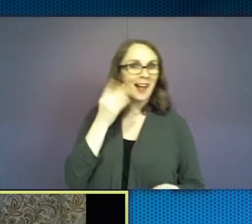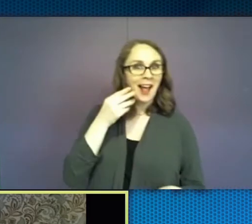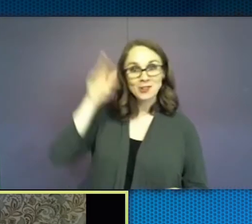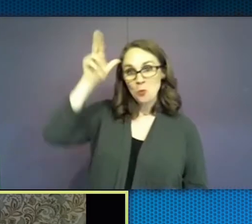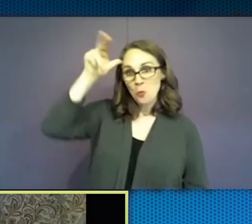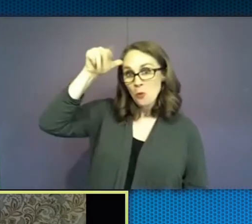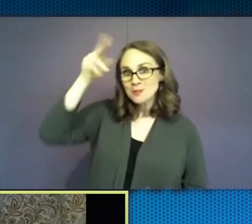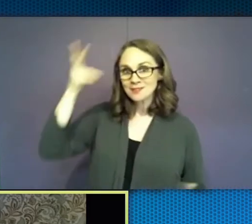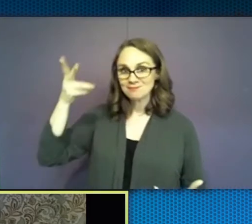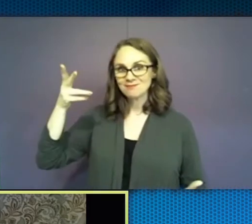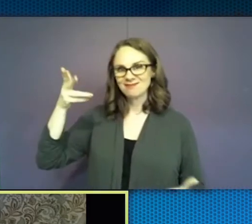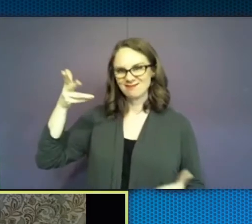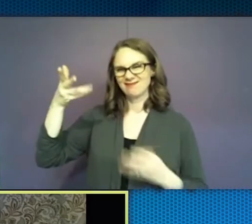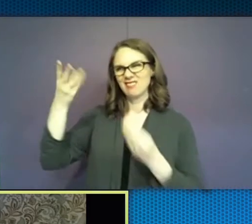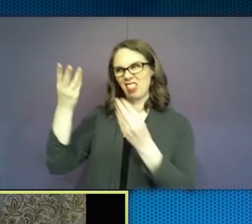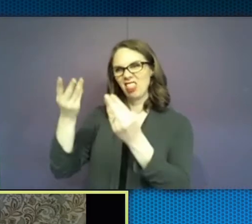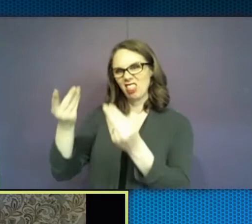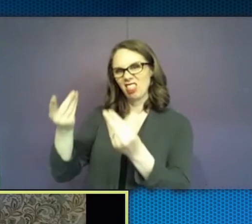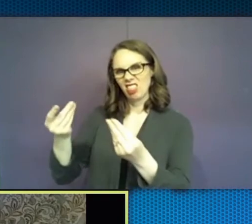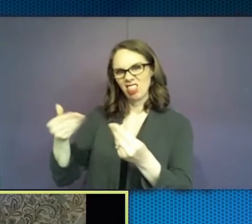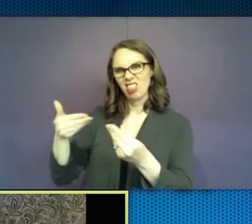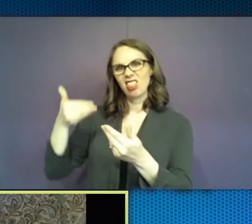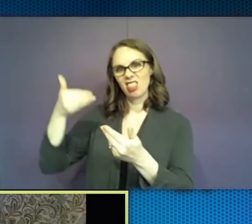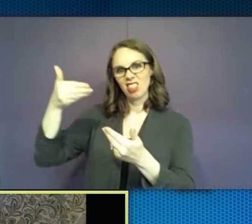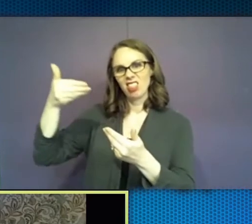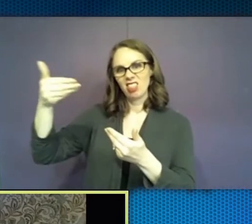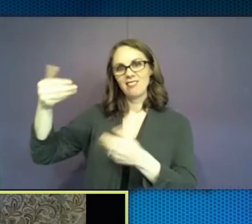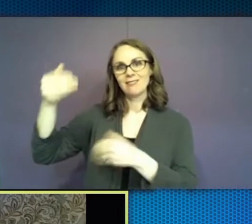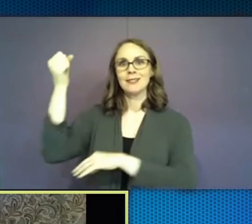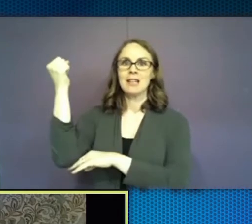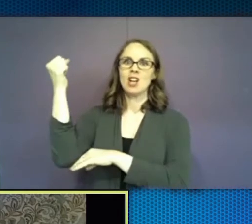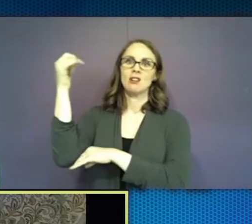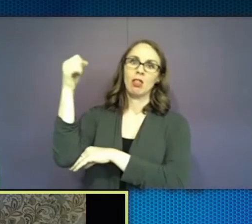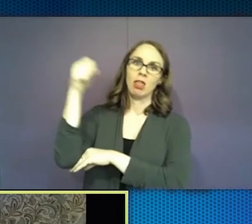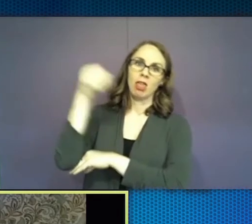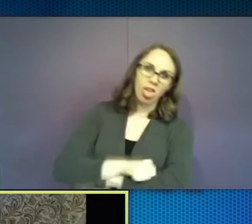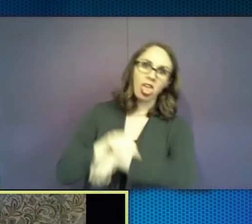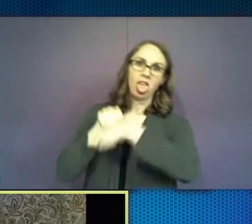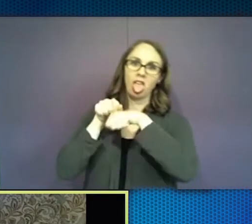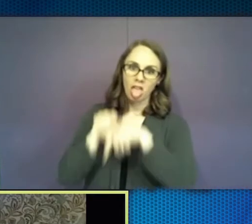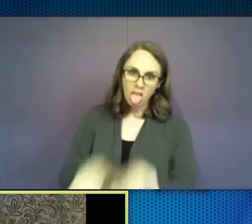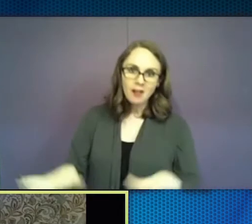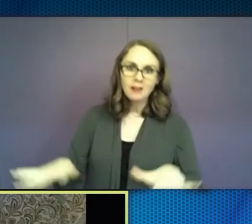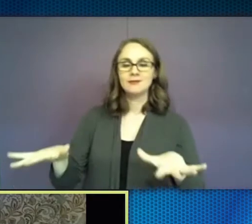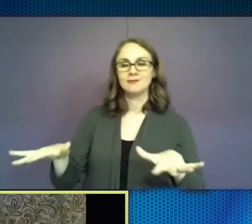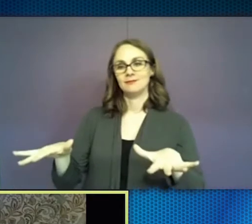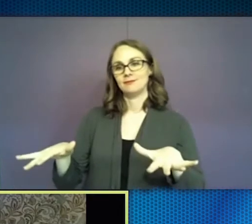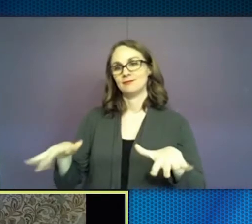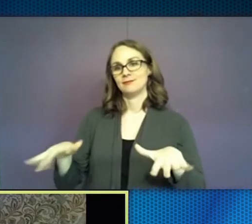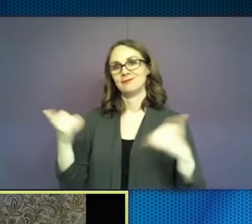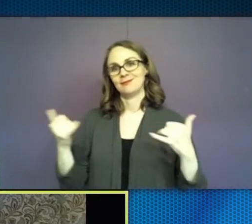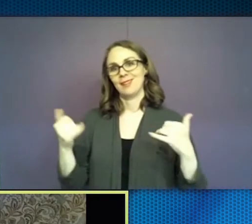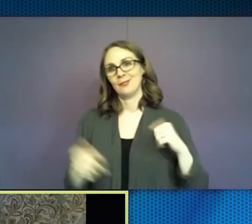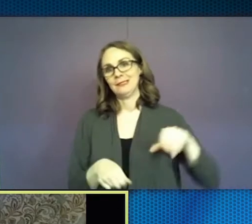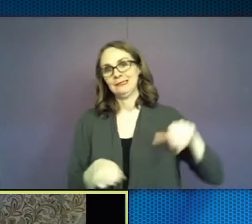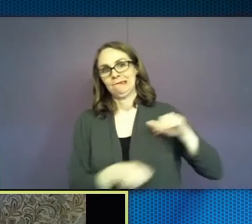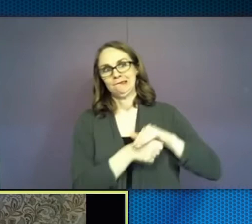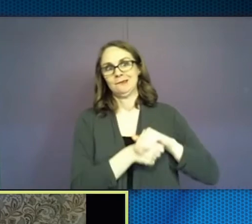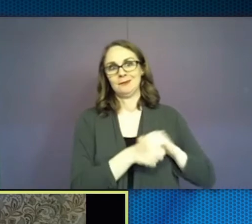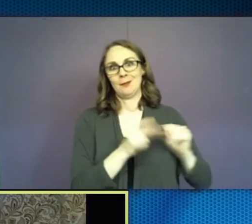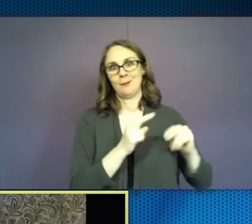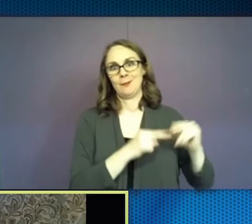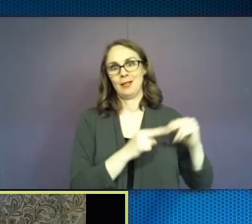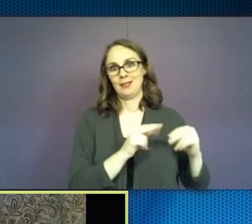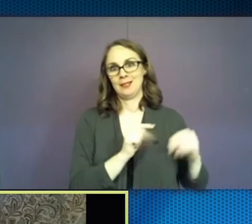Eventually, this fountain deteriorated and the statue fell and shattered on the sidewalk and was tucked away in a building downtown.